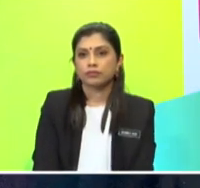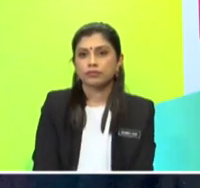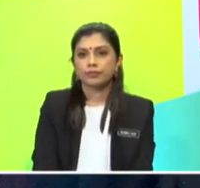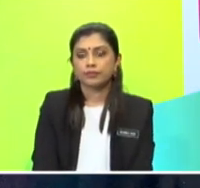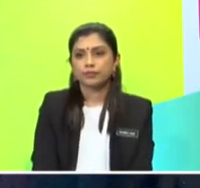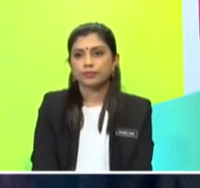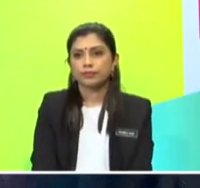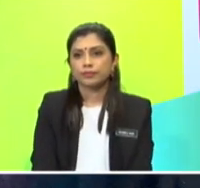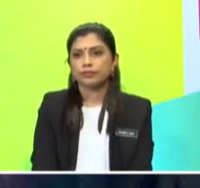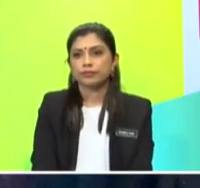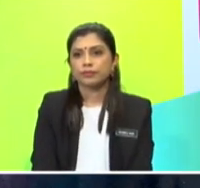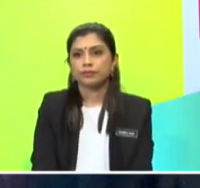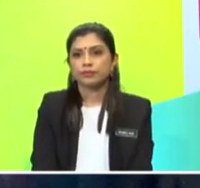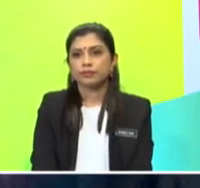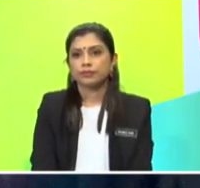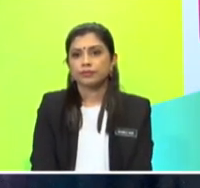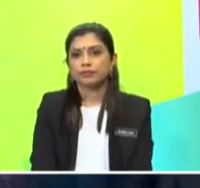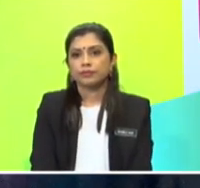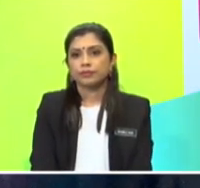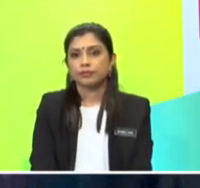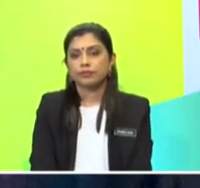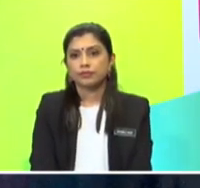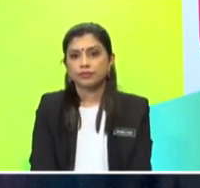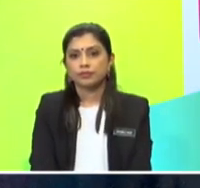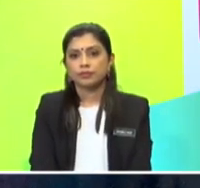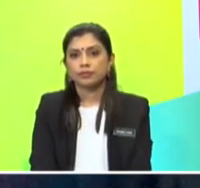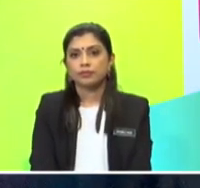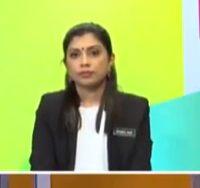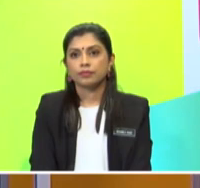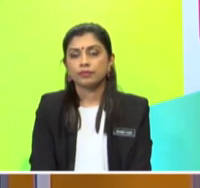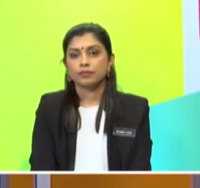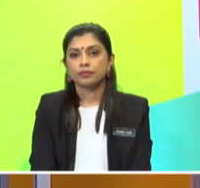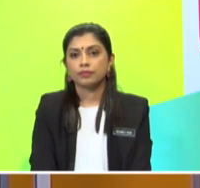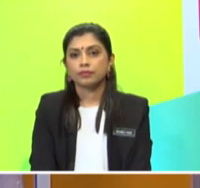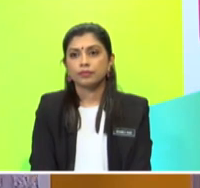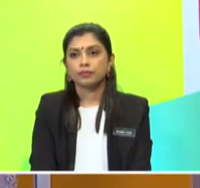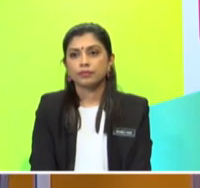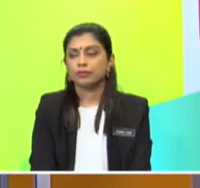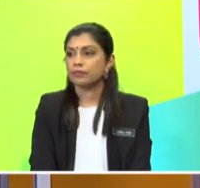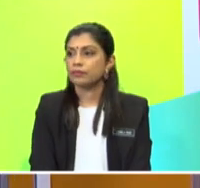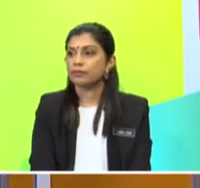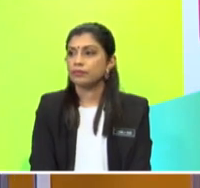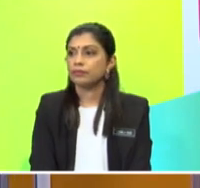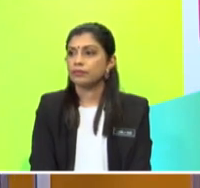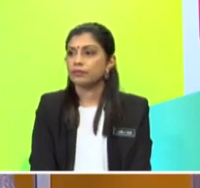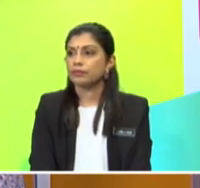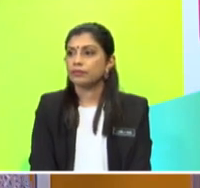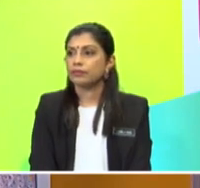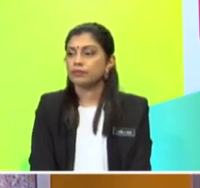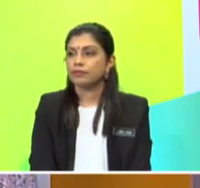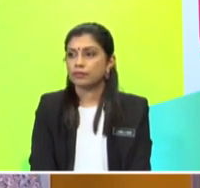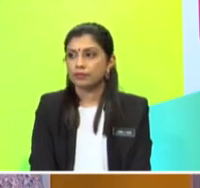language expressions, alternately done together with your cohesive devices. All right. All right? No. Okay. Now, let us proceed to the next